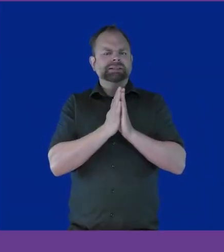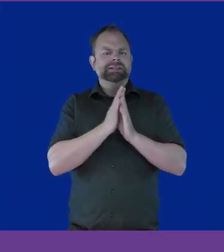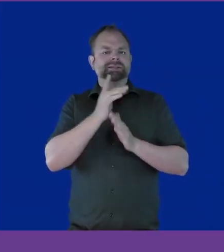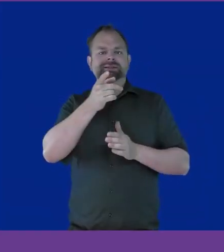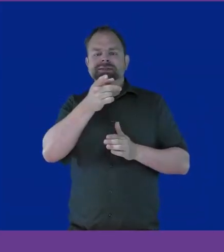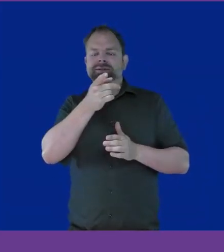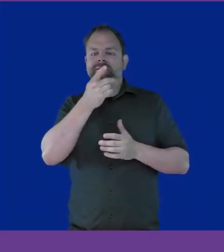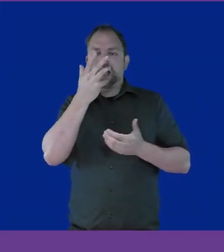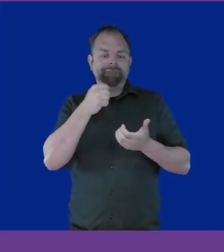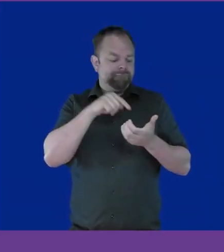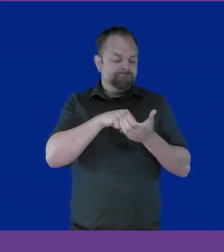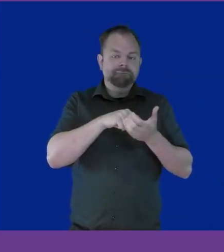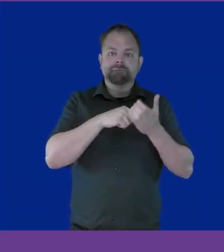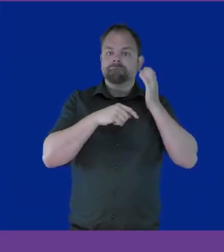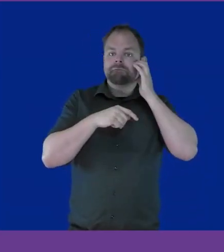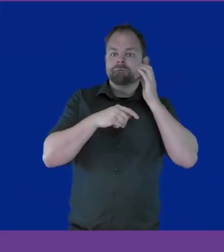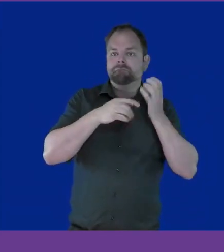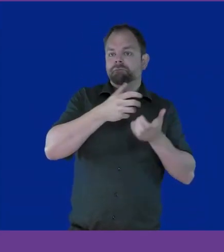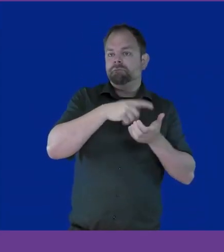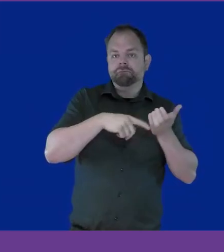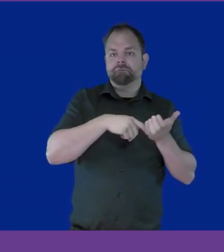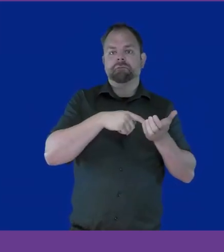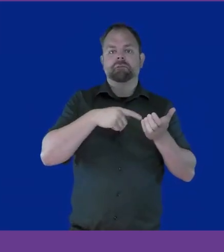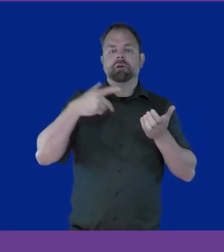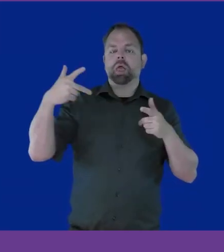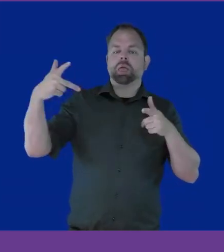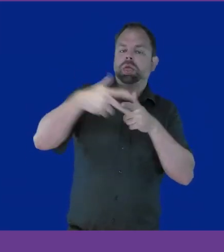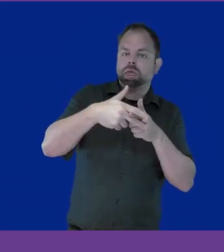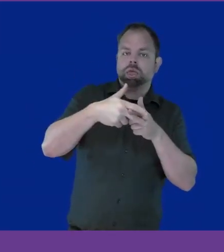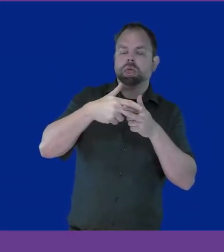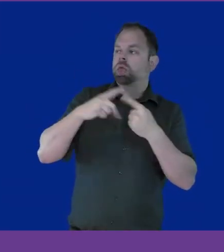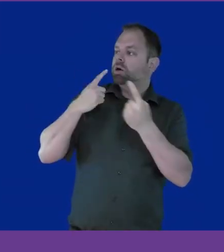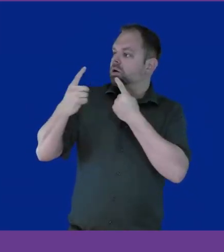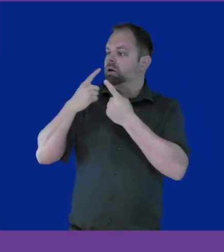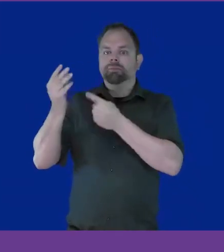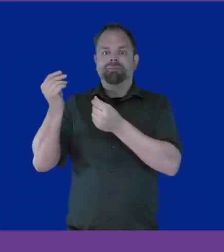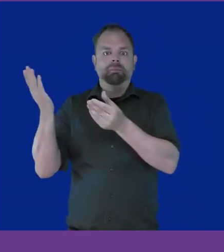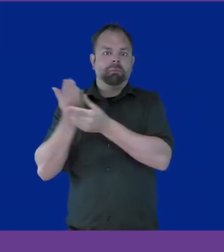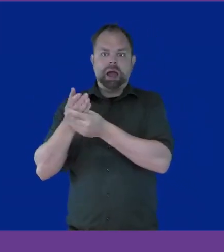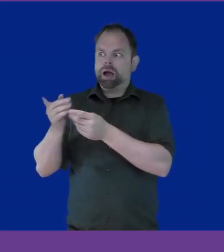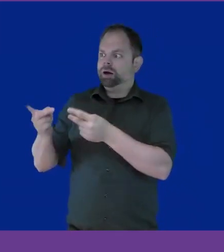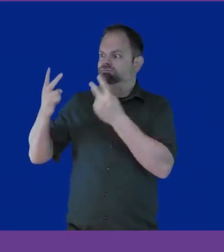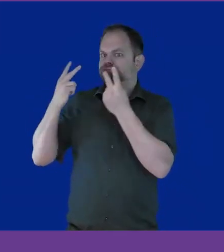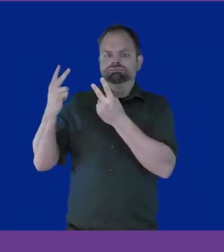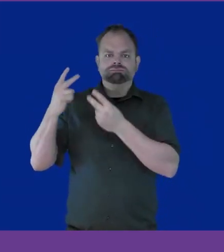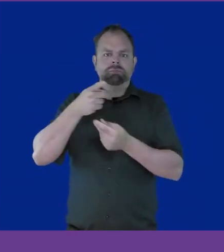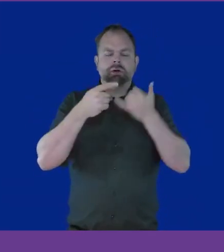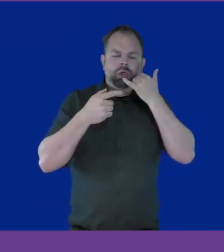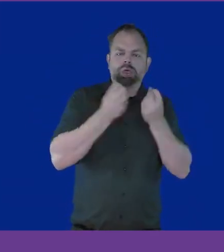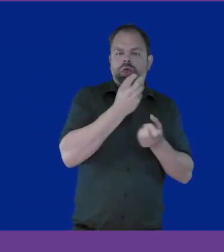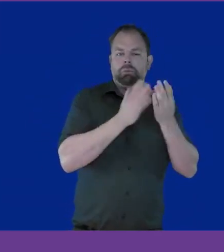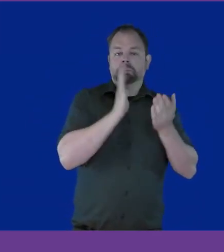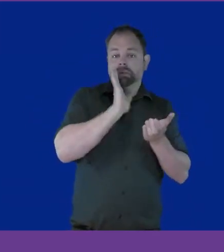I want to start by making a relation to the panels before, and there was a